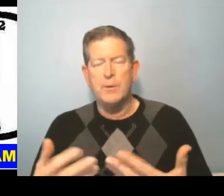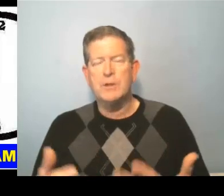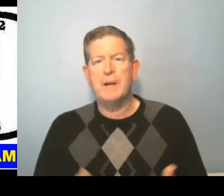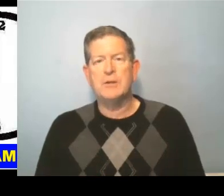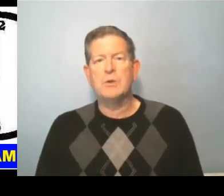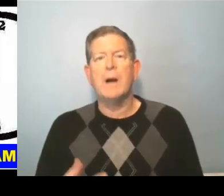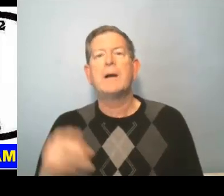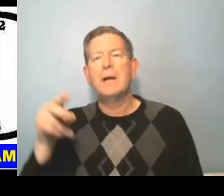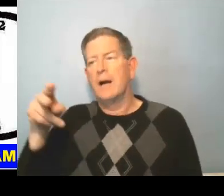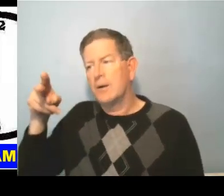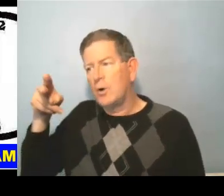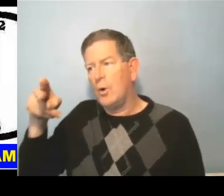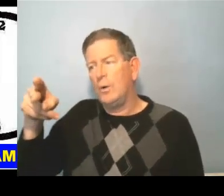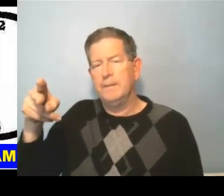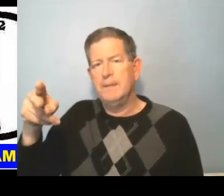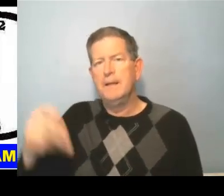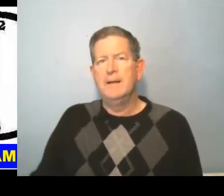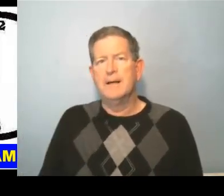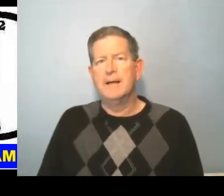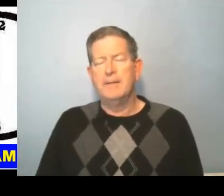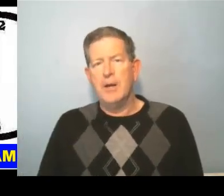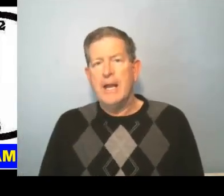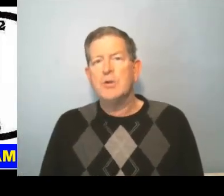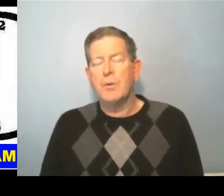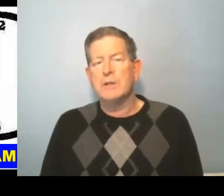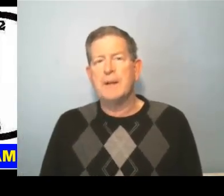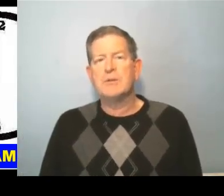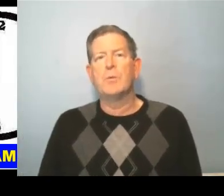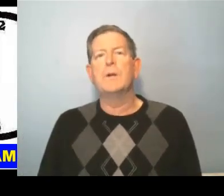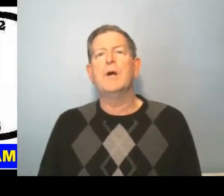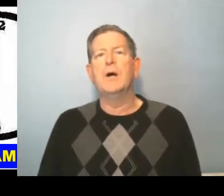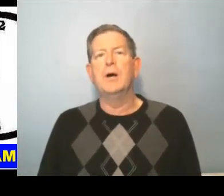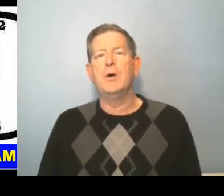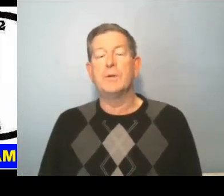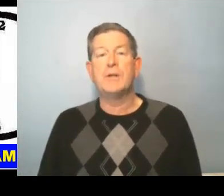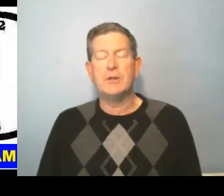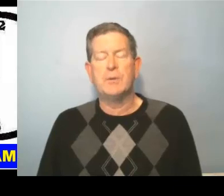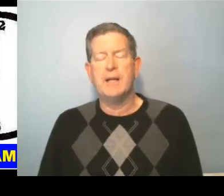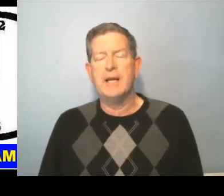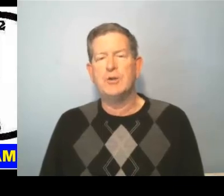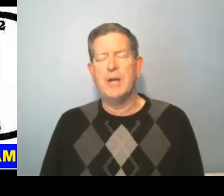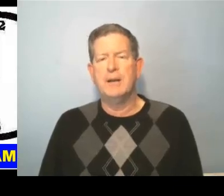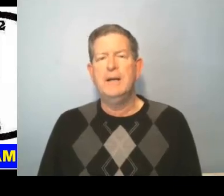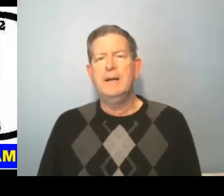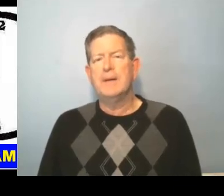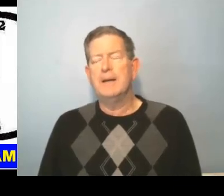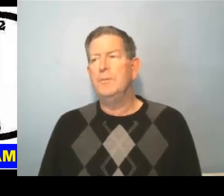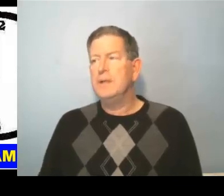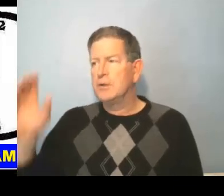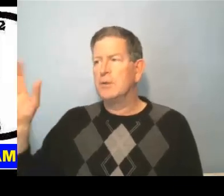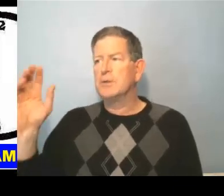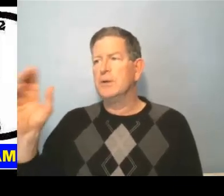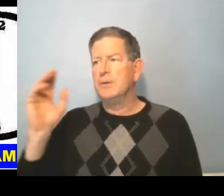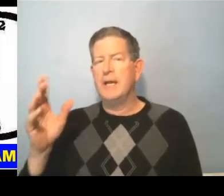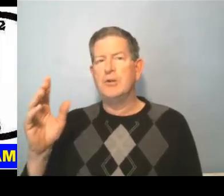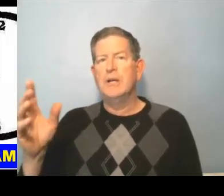letter that corresponds to our colon. And the H corresponds to the word which starts with an H. It would